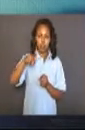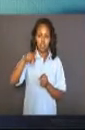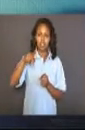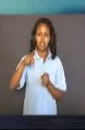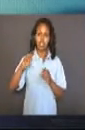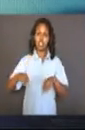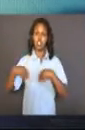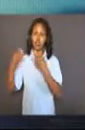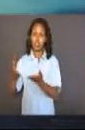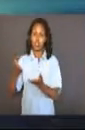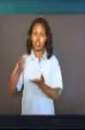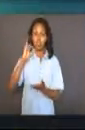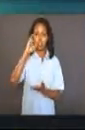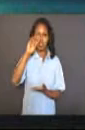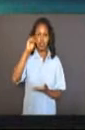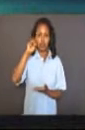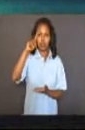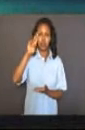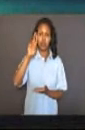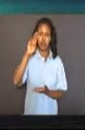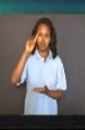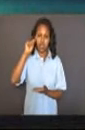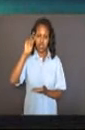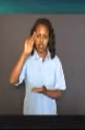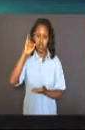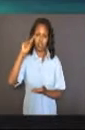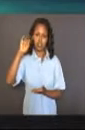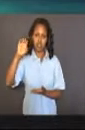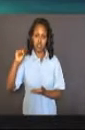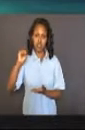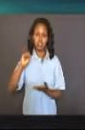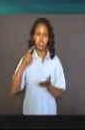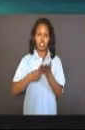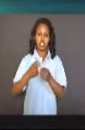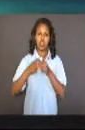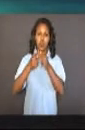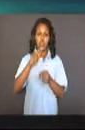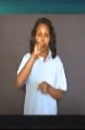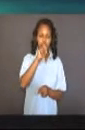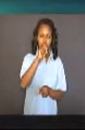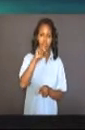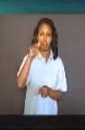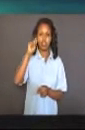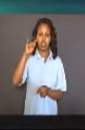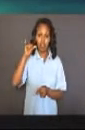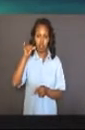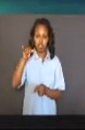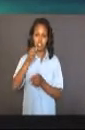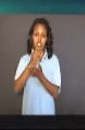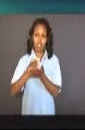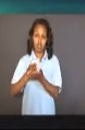donor impurities. They are called N-type